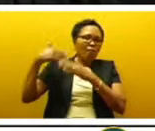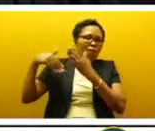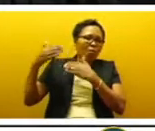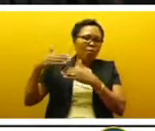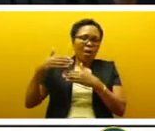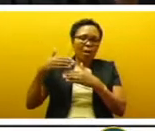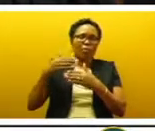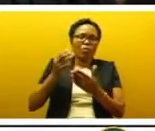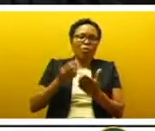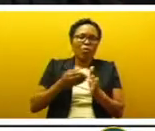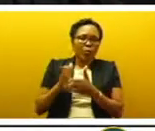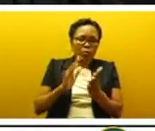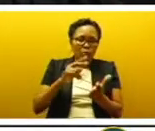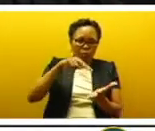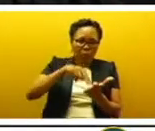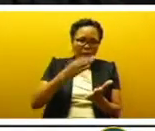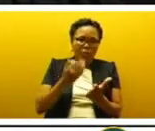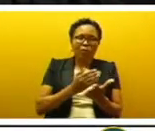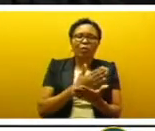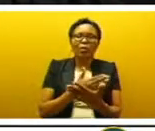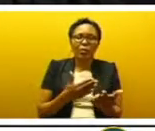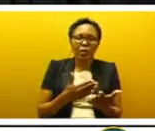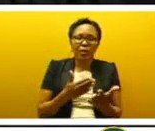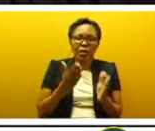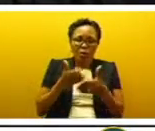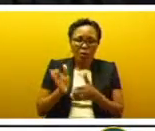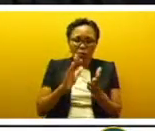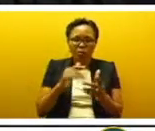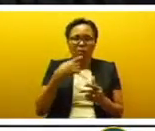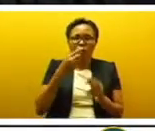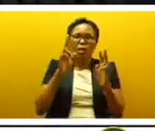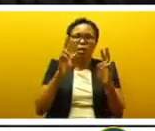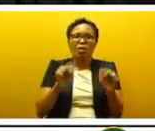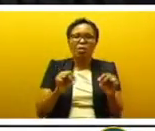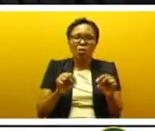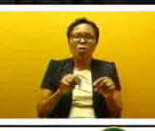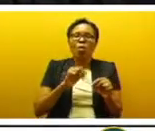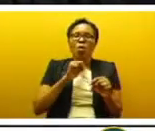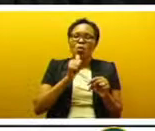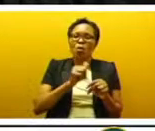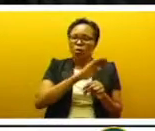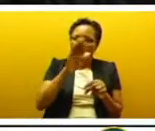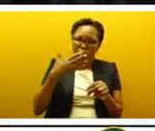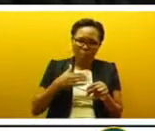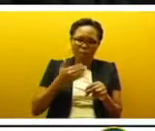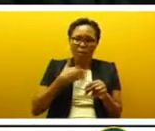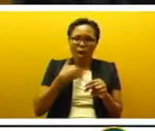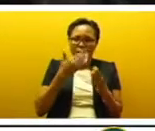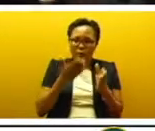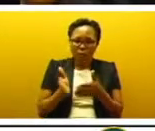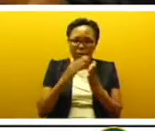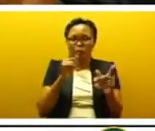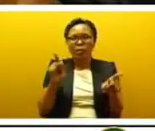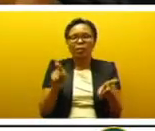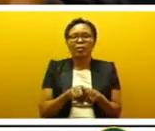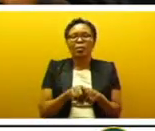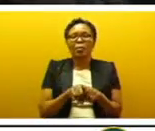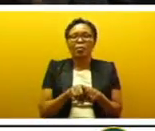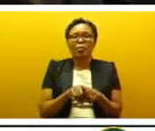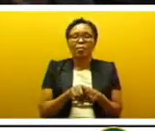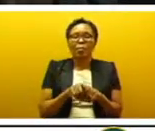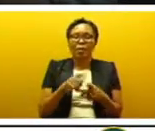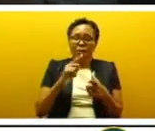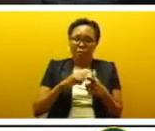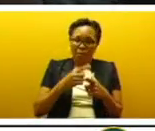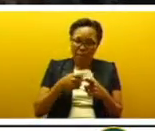for something, an opportunity to say no. Not everybody has had that opportunity. And therefore, the